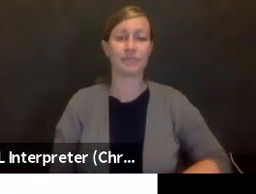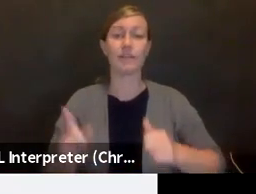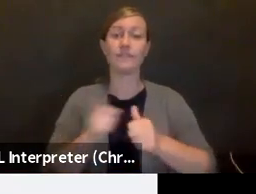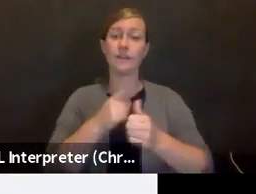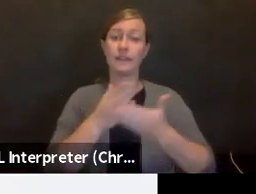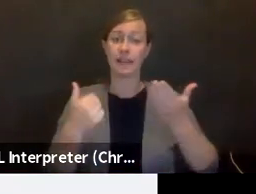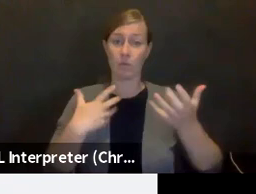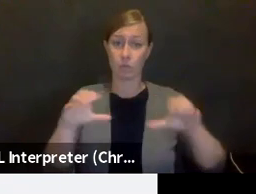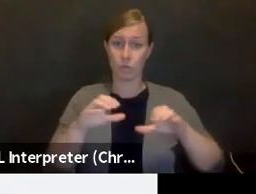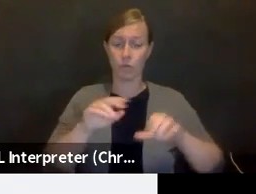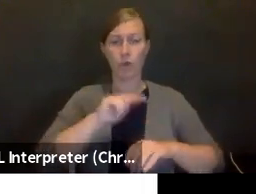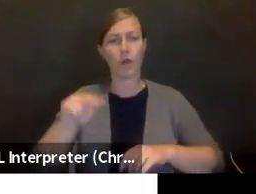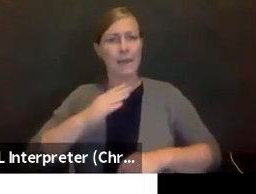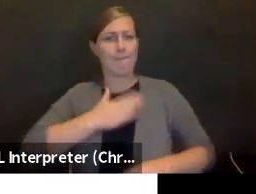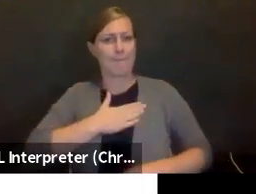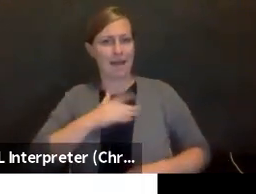my library before I show that.